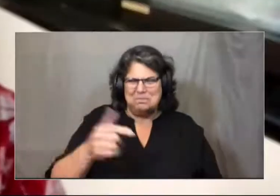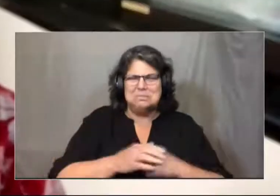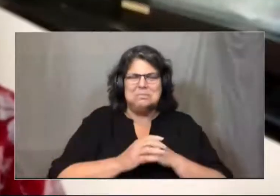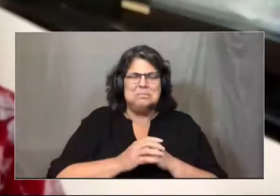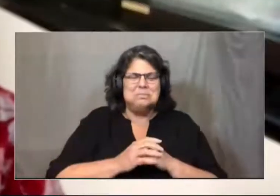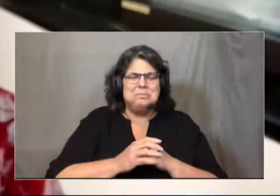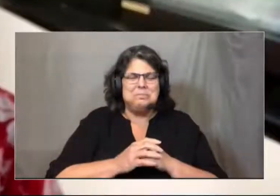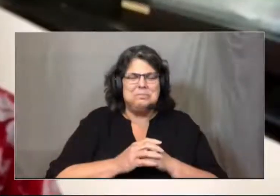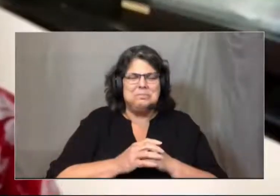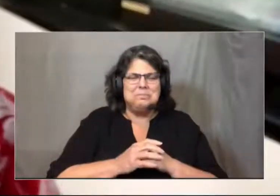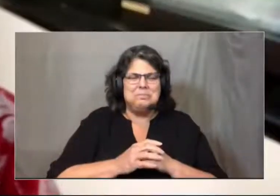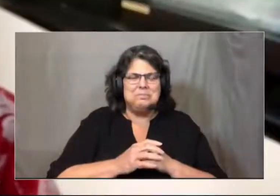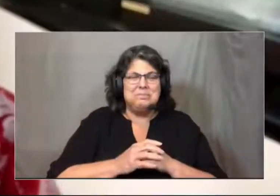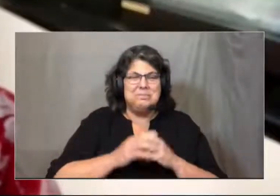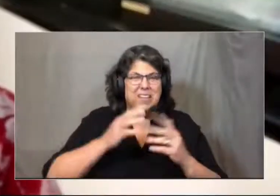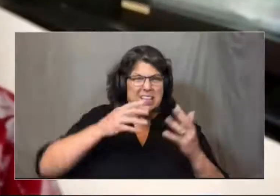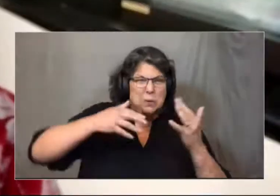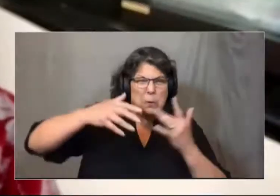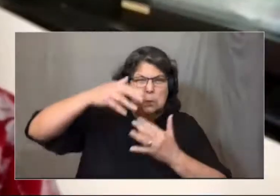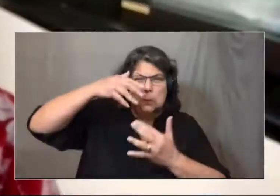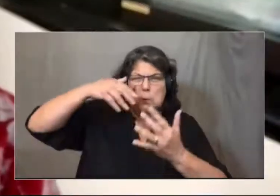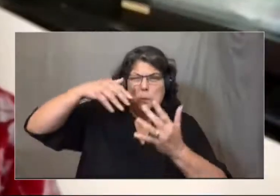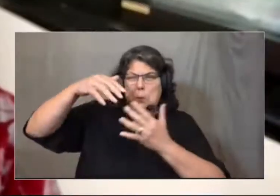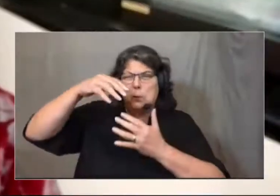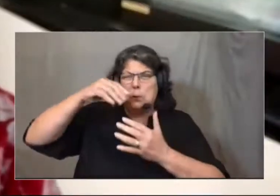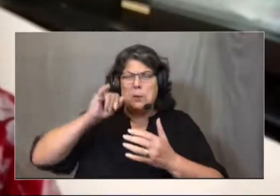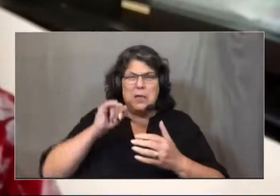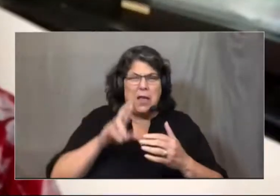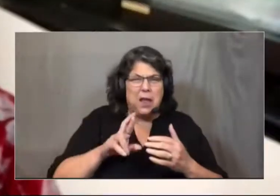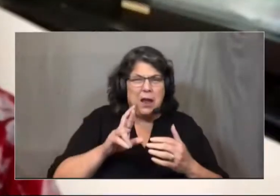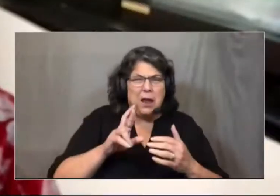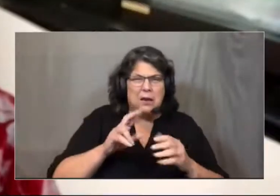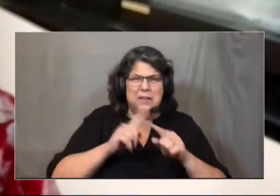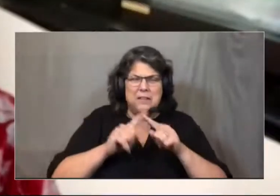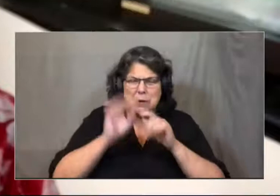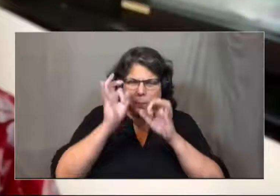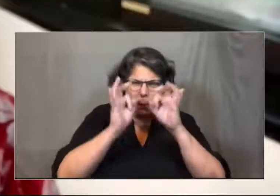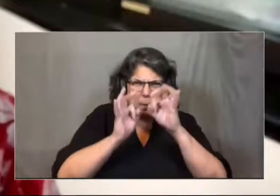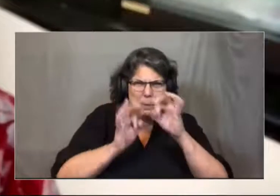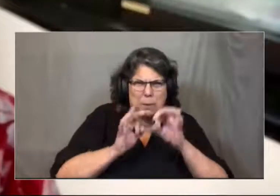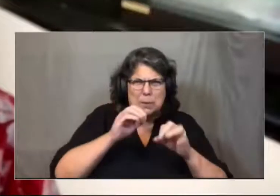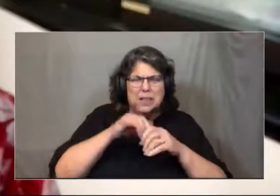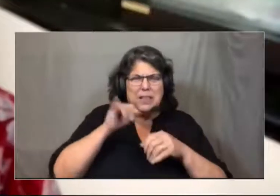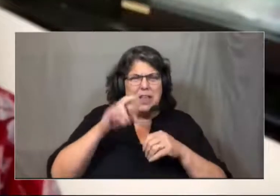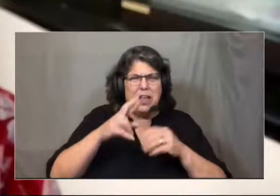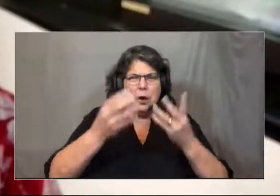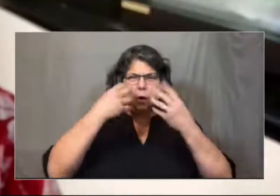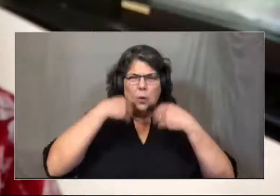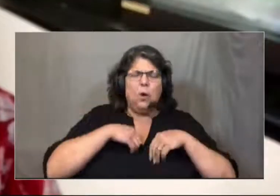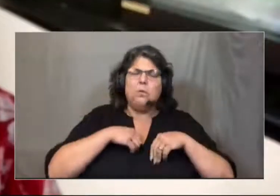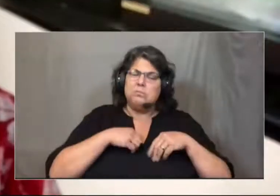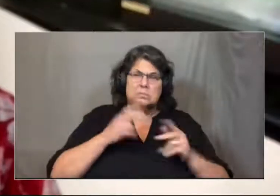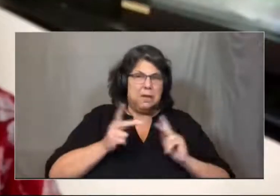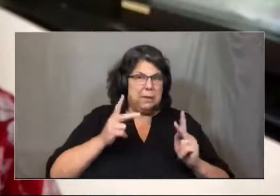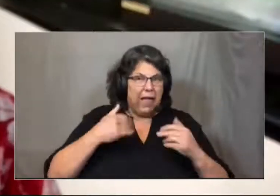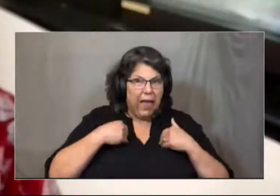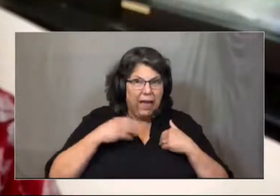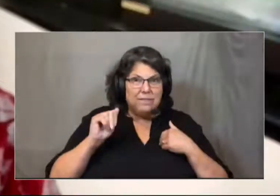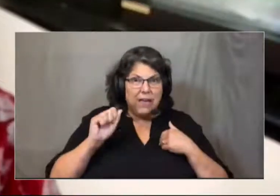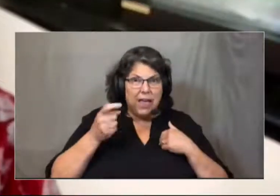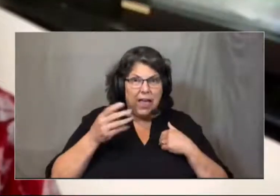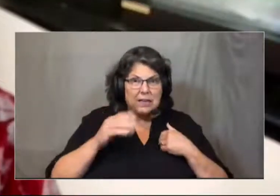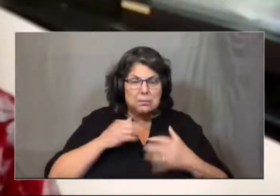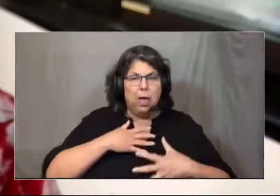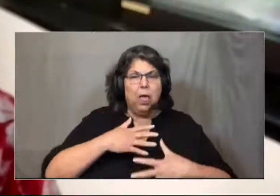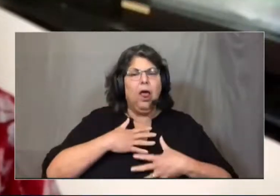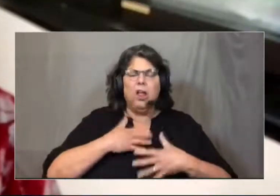These kinds of fumes and particulates are going to set off people who already have asthma and who already have chronic lung